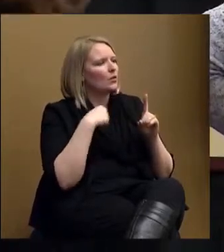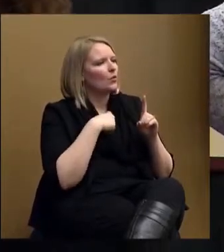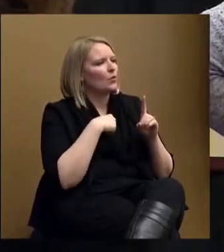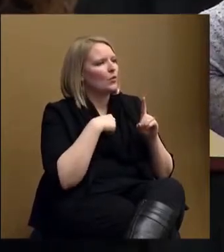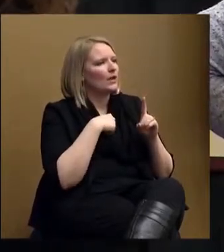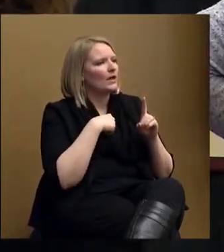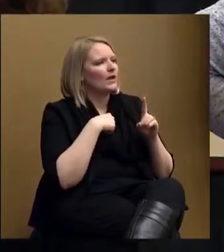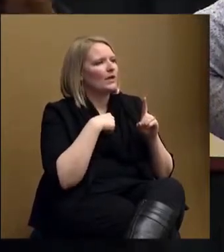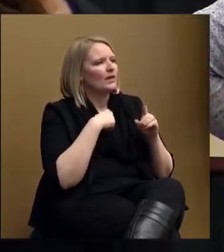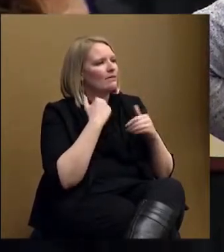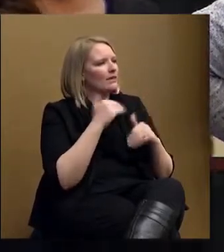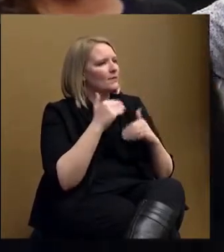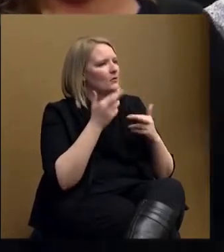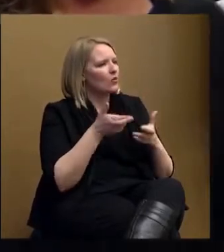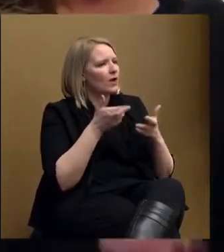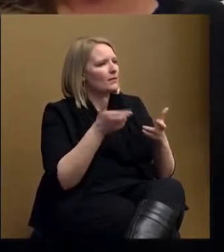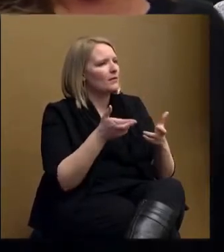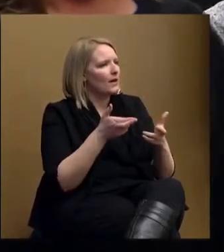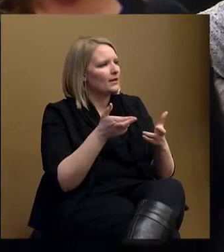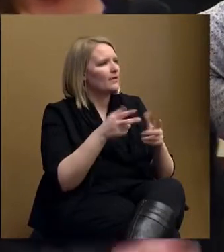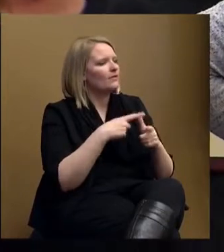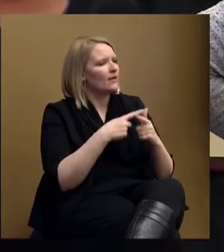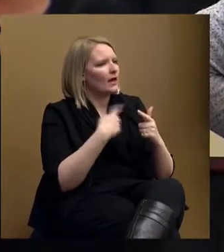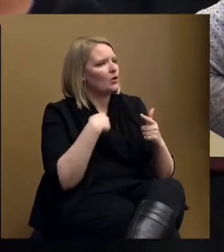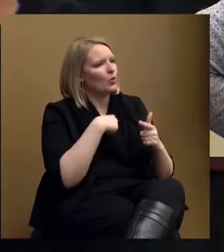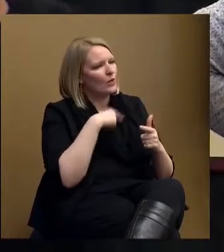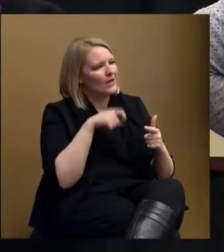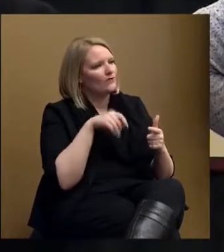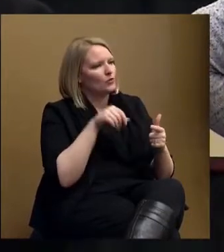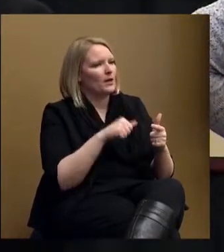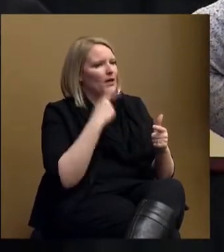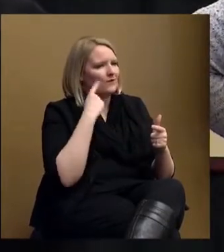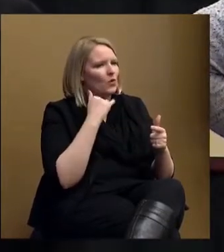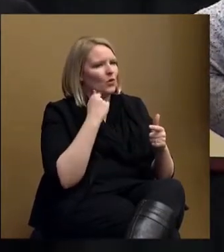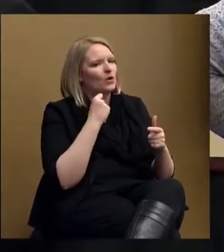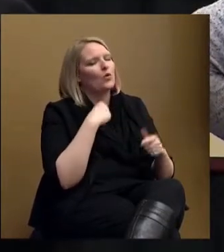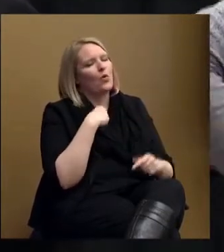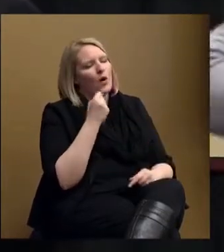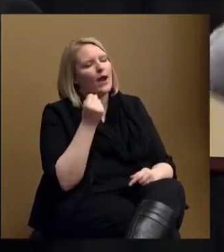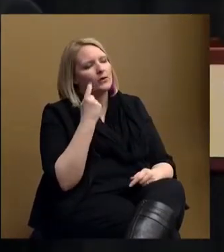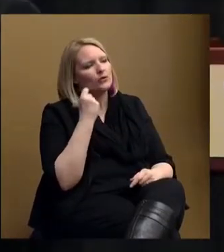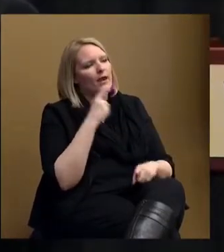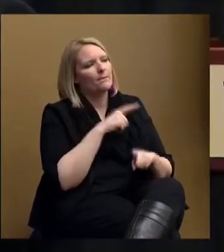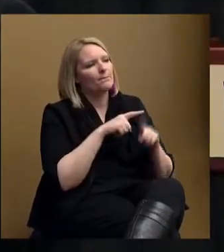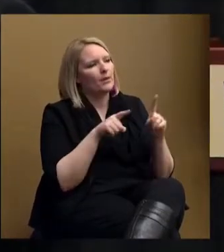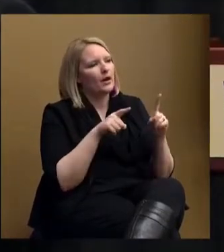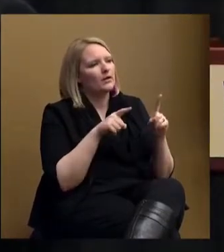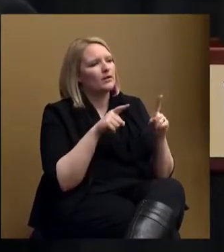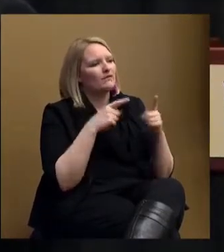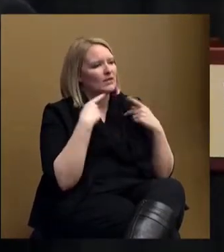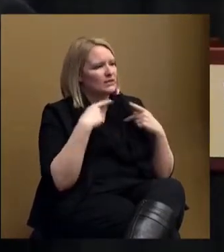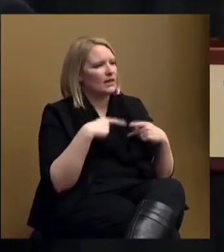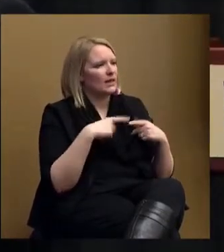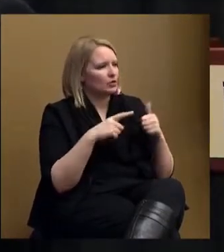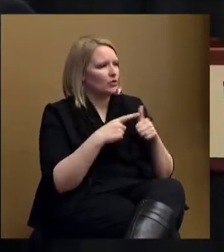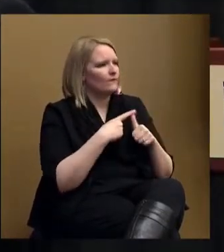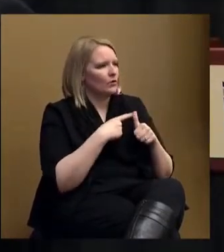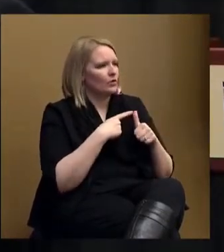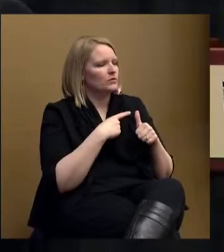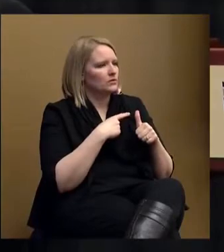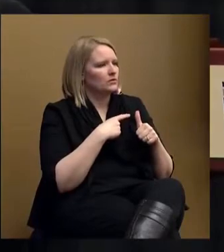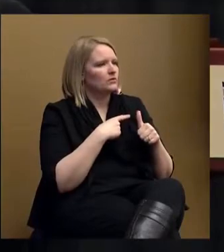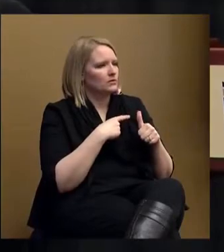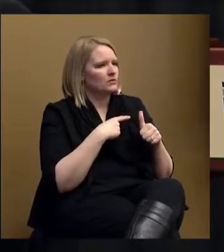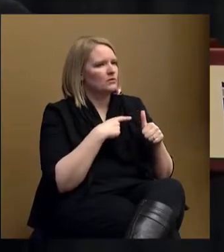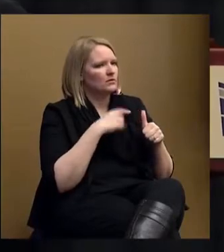recommend so much before we're stuck paying. Right. No, I understand, but definitely physiological first. I mean,